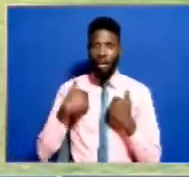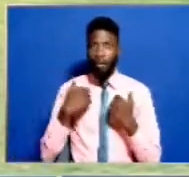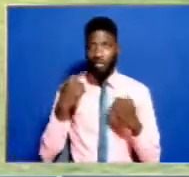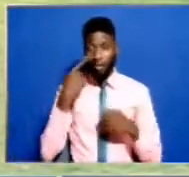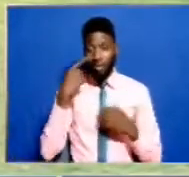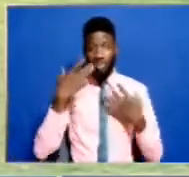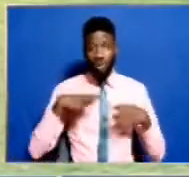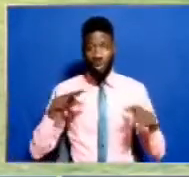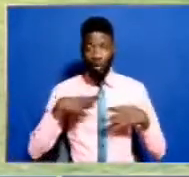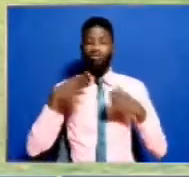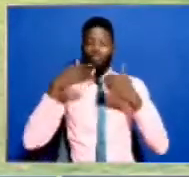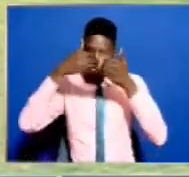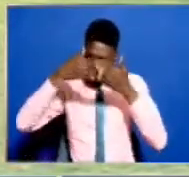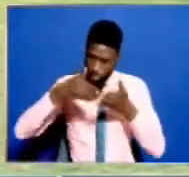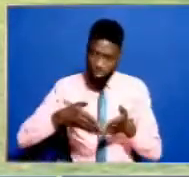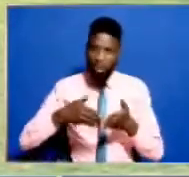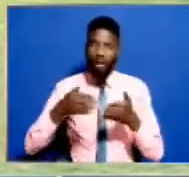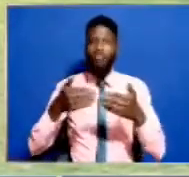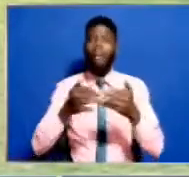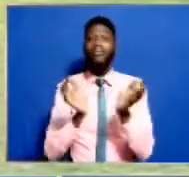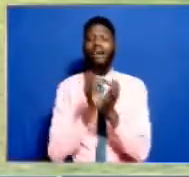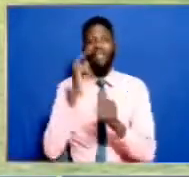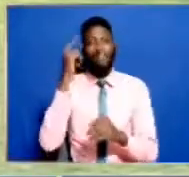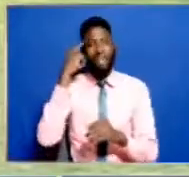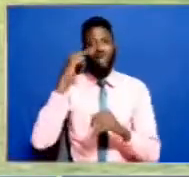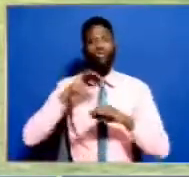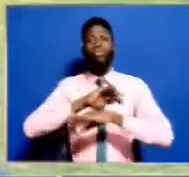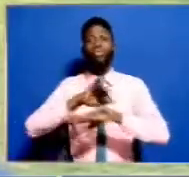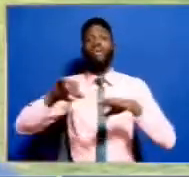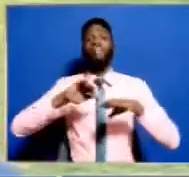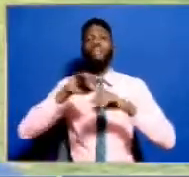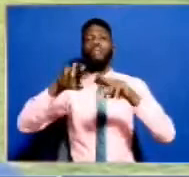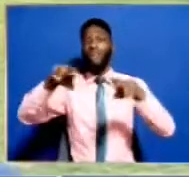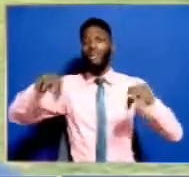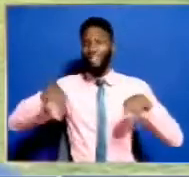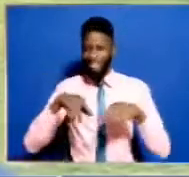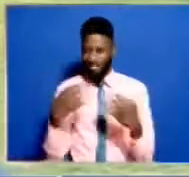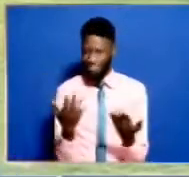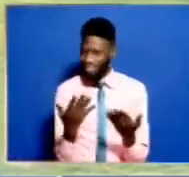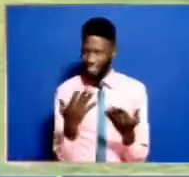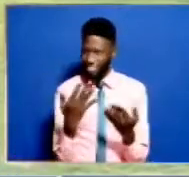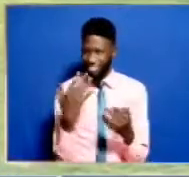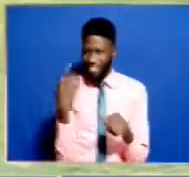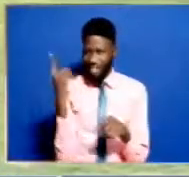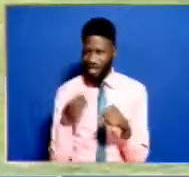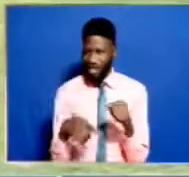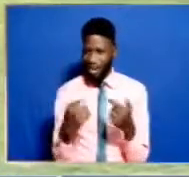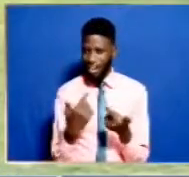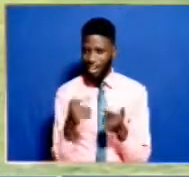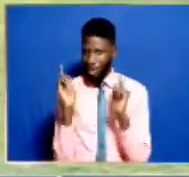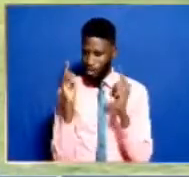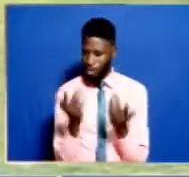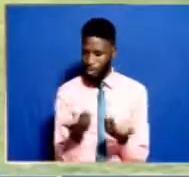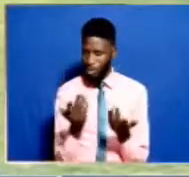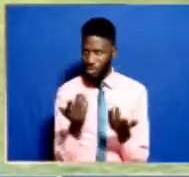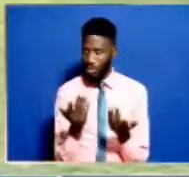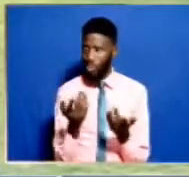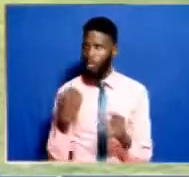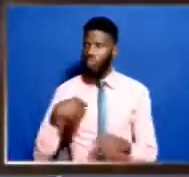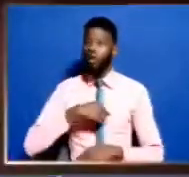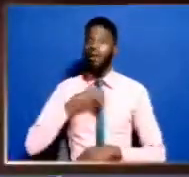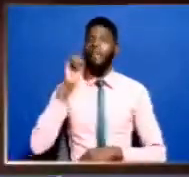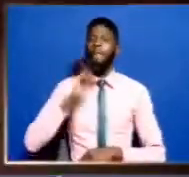basin thinking that it's a swimming pool. You can't allow it. Court or no court, let's